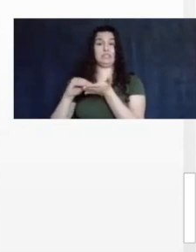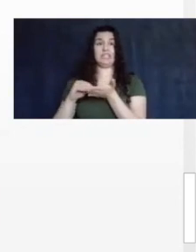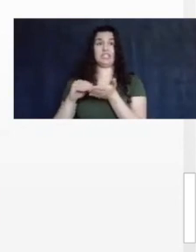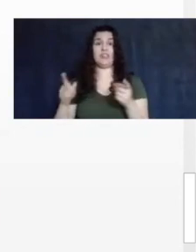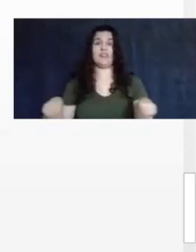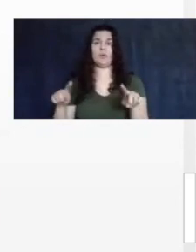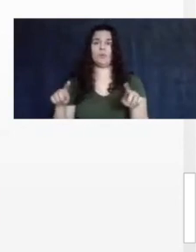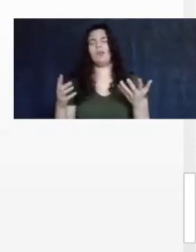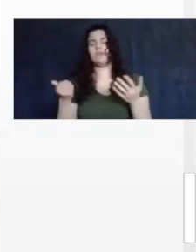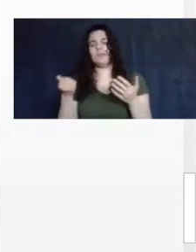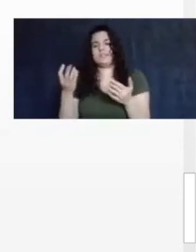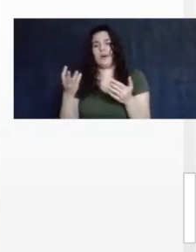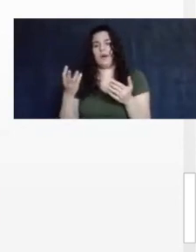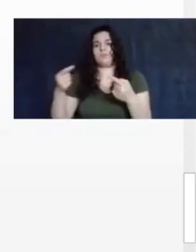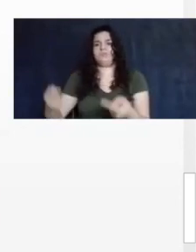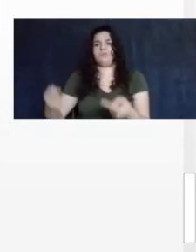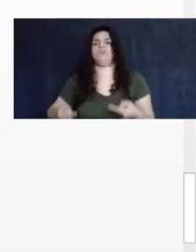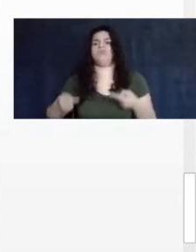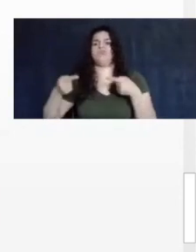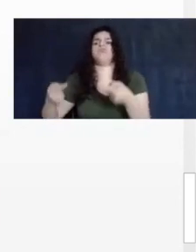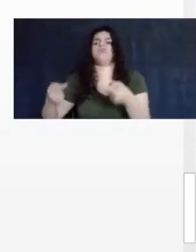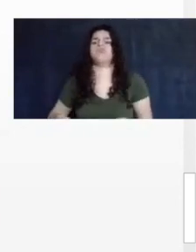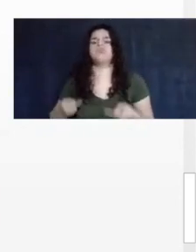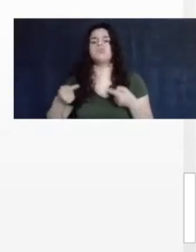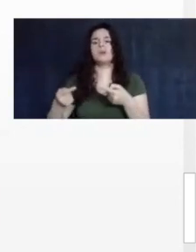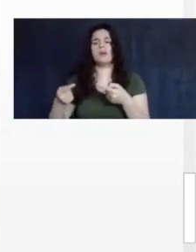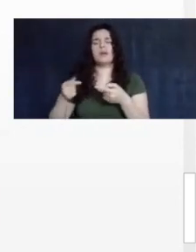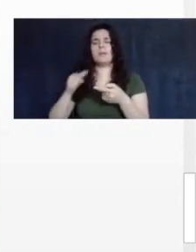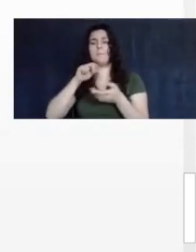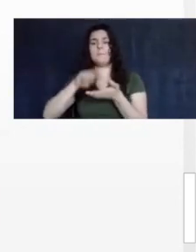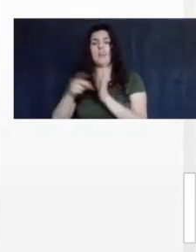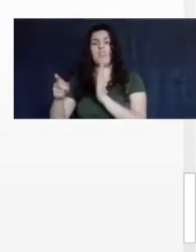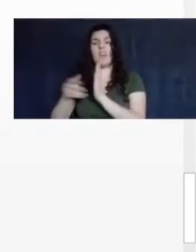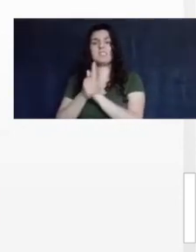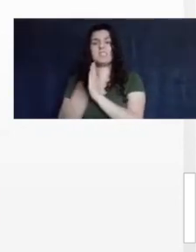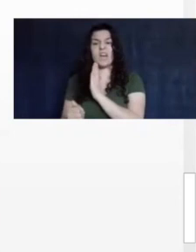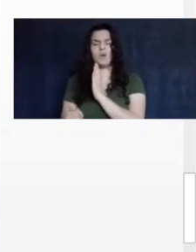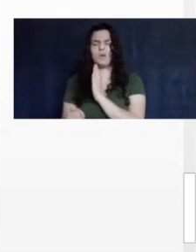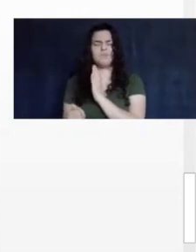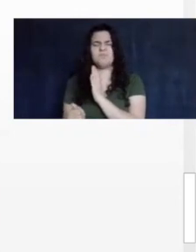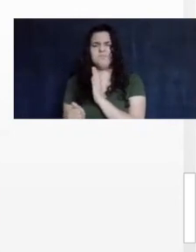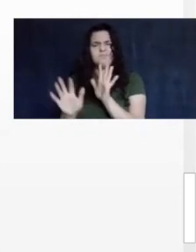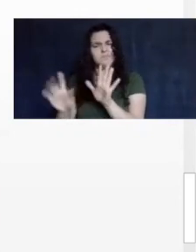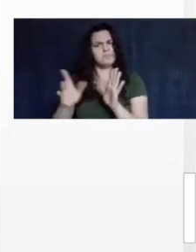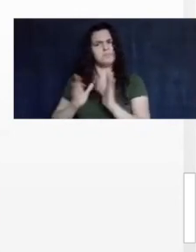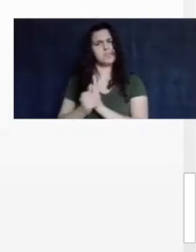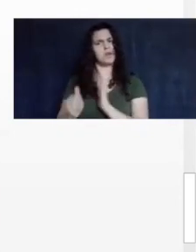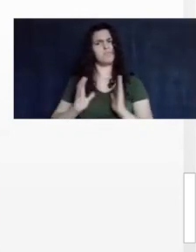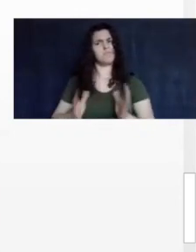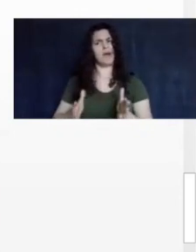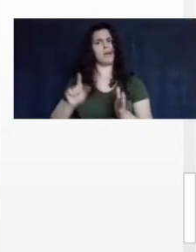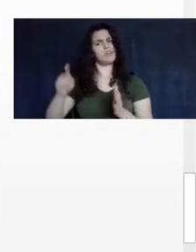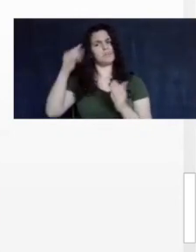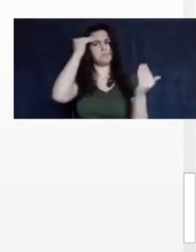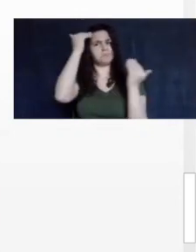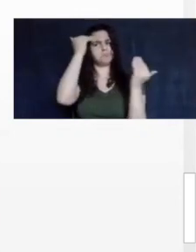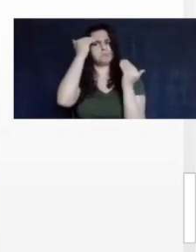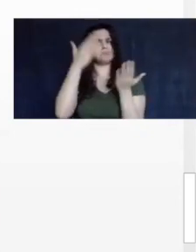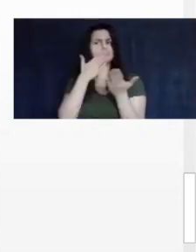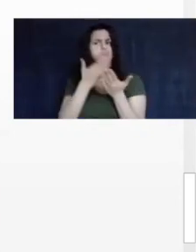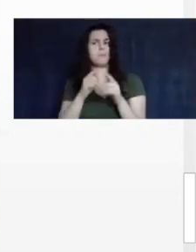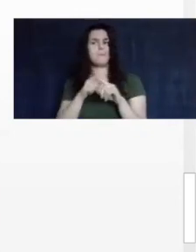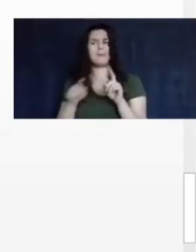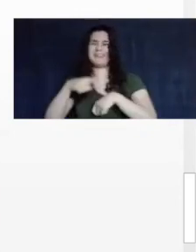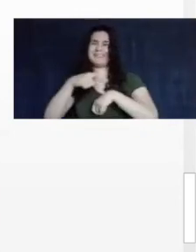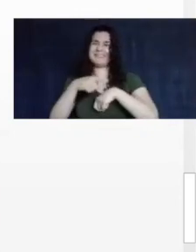some will struggle. And it has nothing to do with skill set, their knowledge, or anything like that. It's usually a time